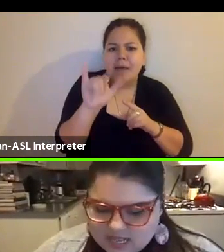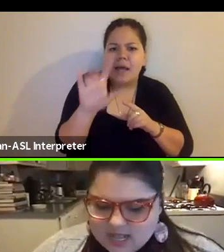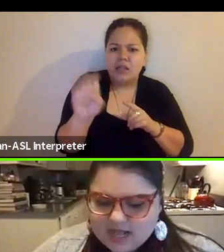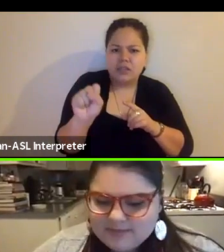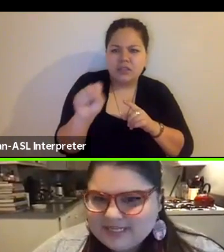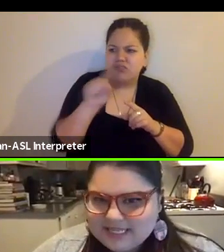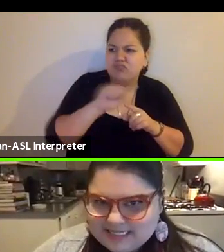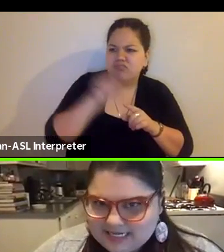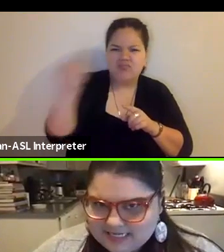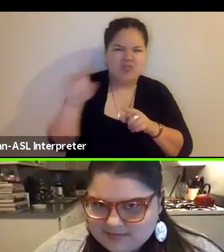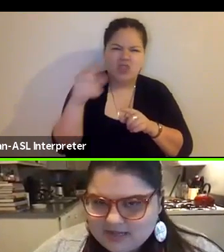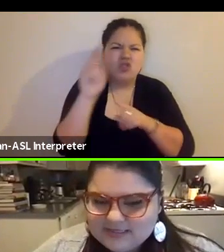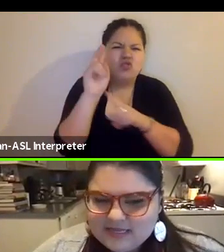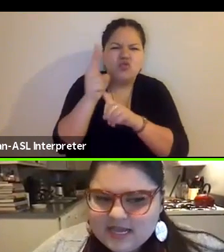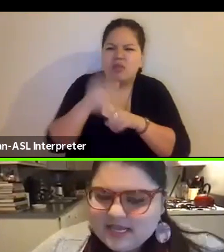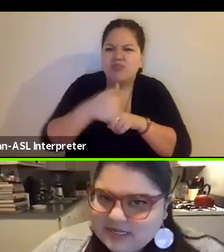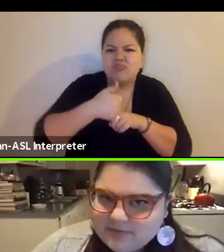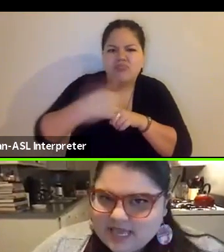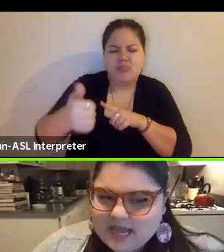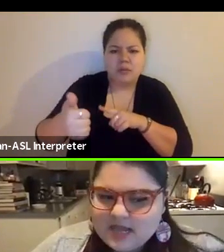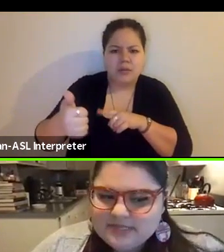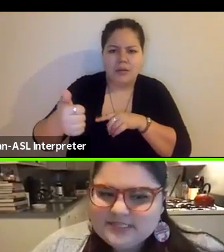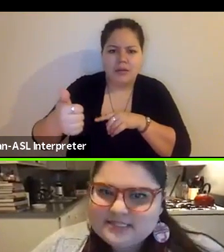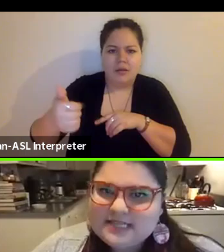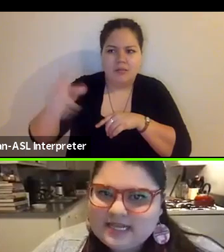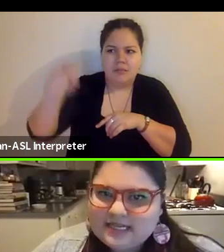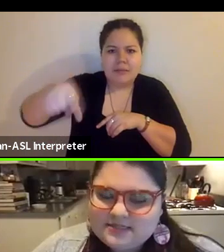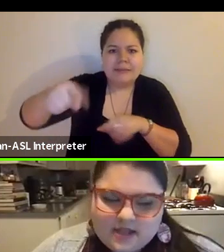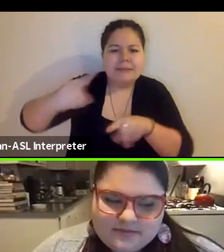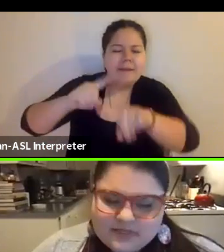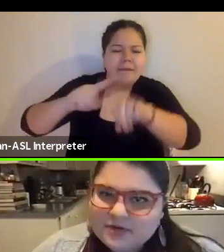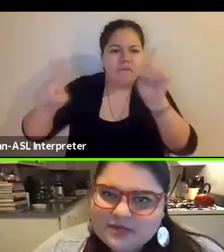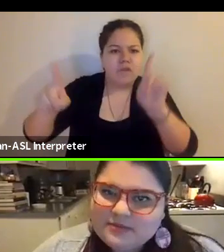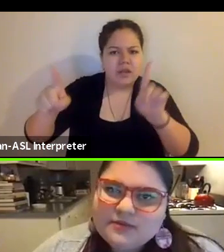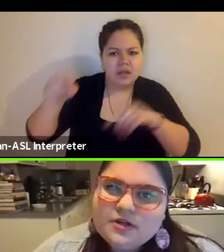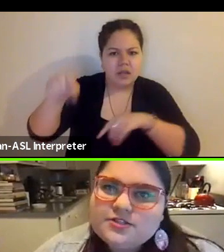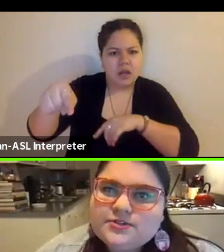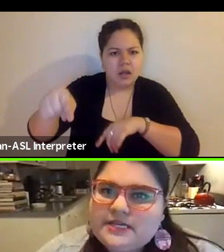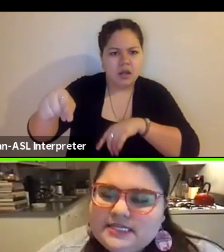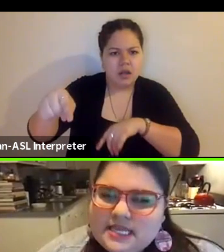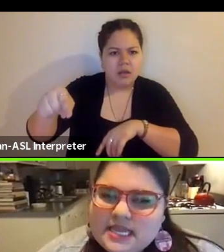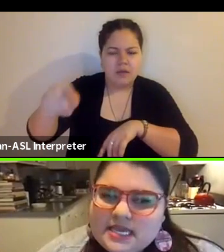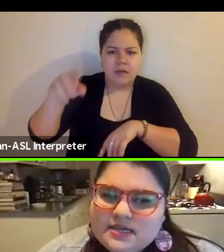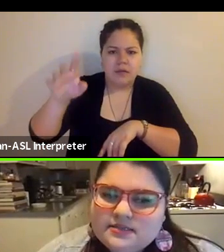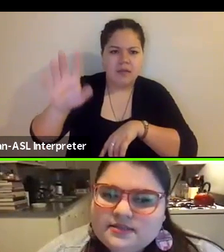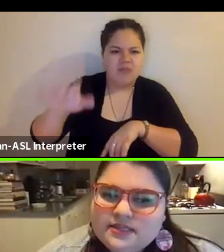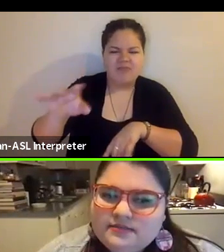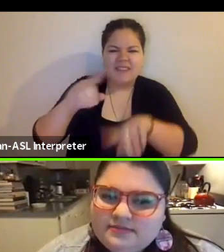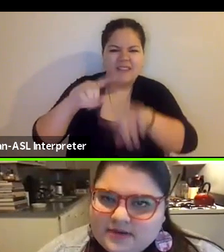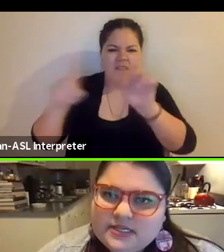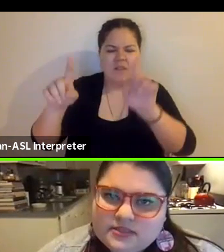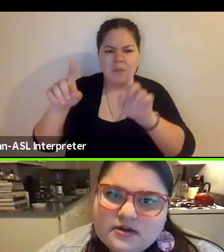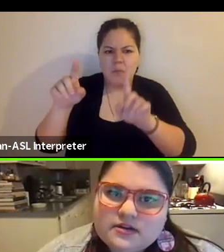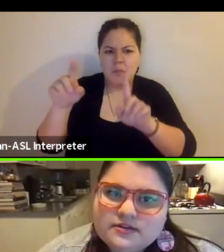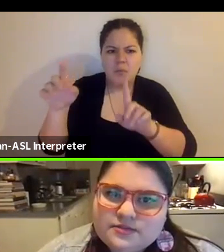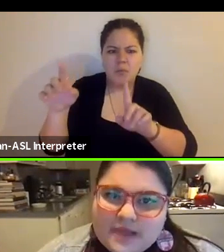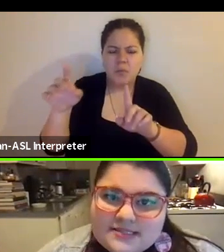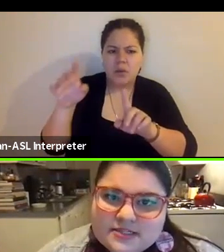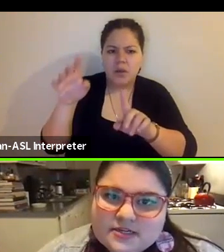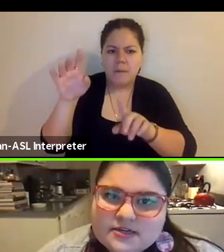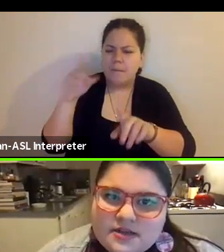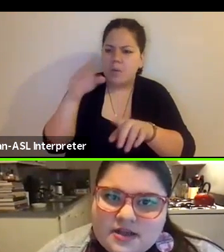close. It's not like city 10 miles. Anyway, is the site of the burning of Black Wall Street and the very